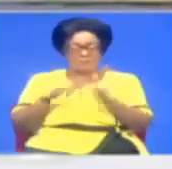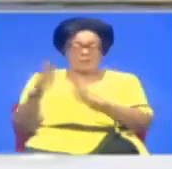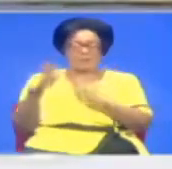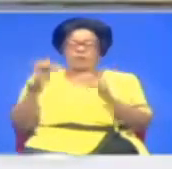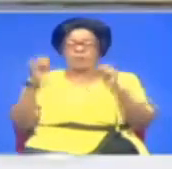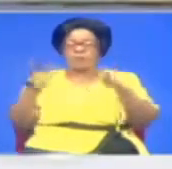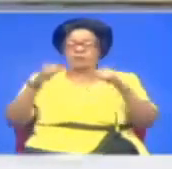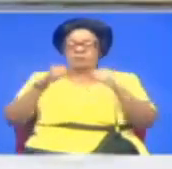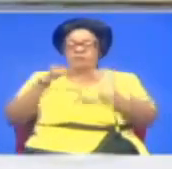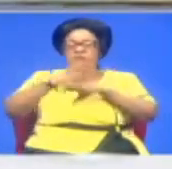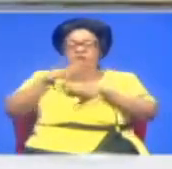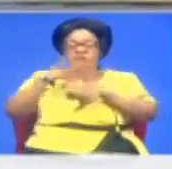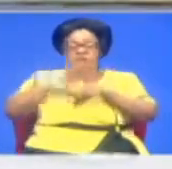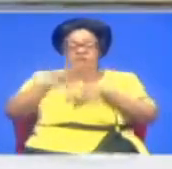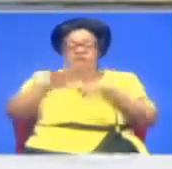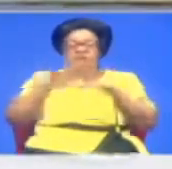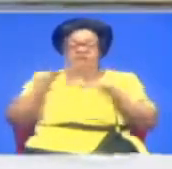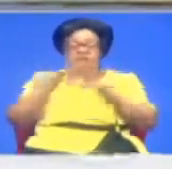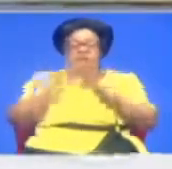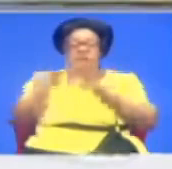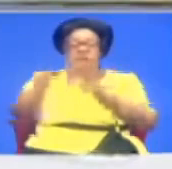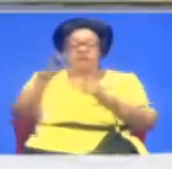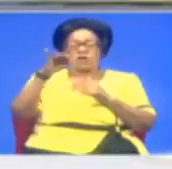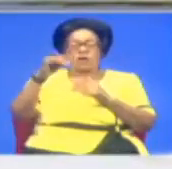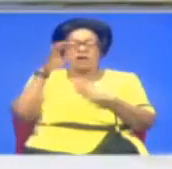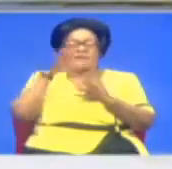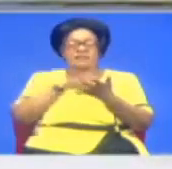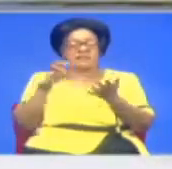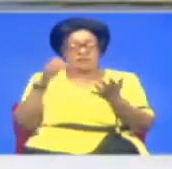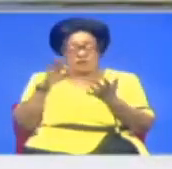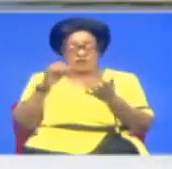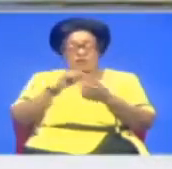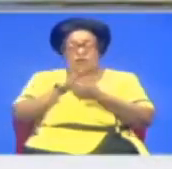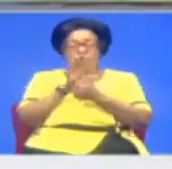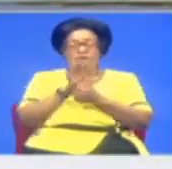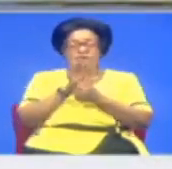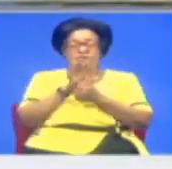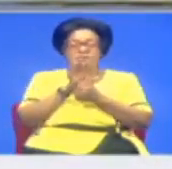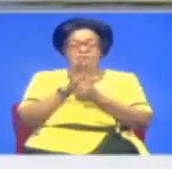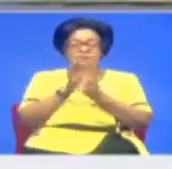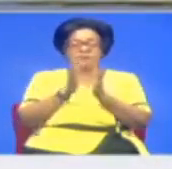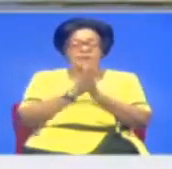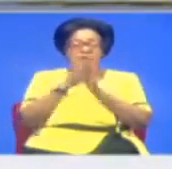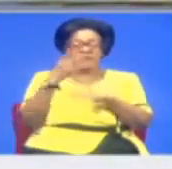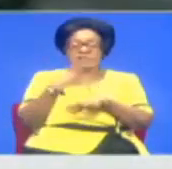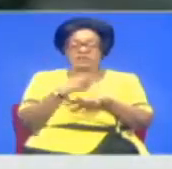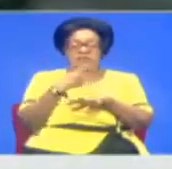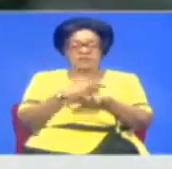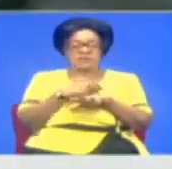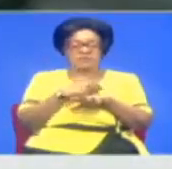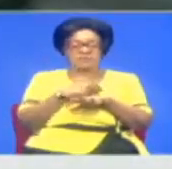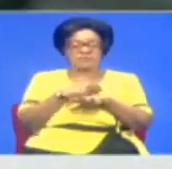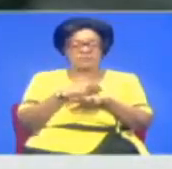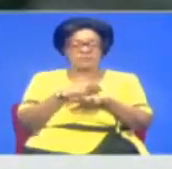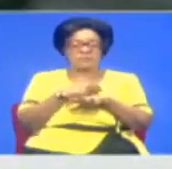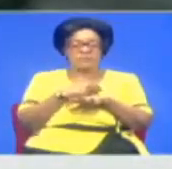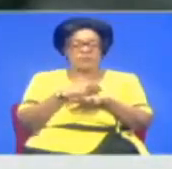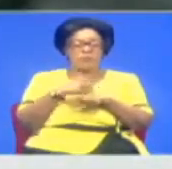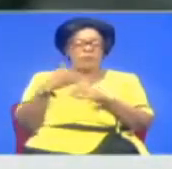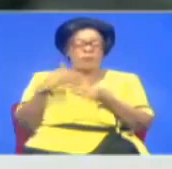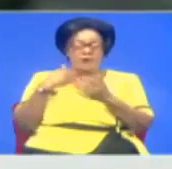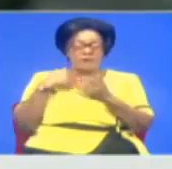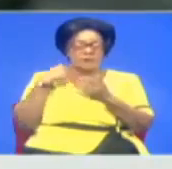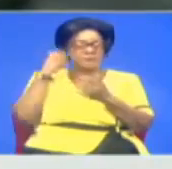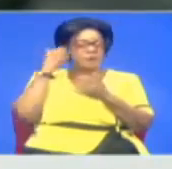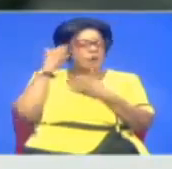possible forgery, theft and illegal advertising of COVID-19 and flu vaccines. There's a ray of hope